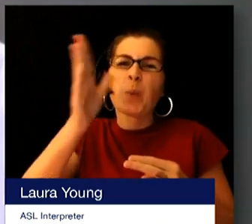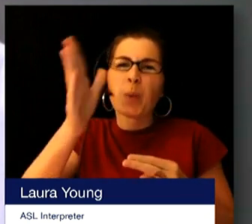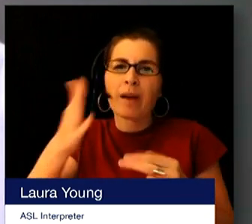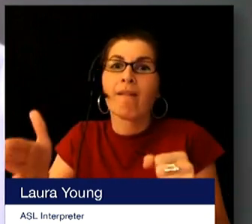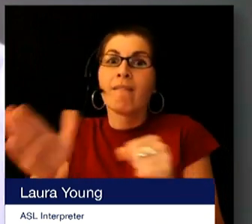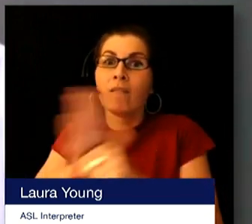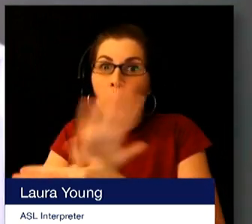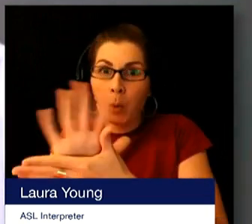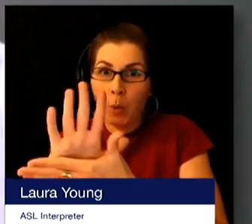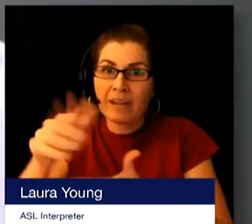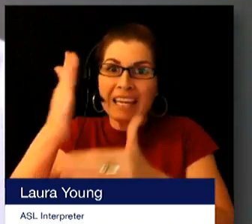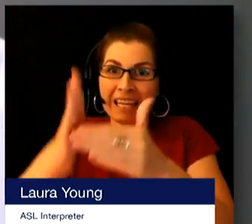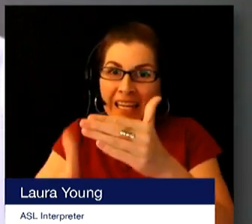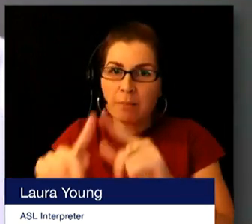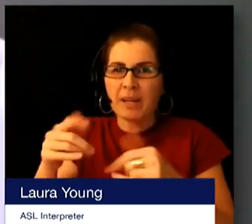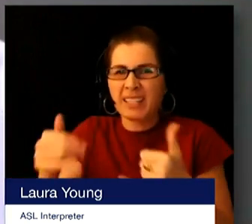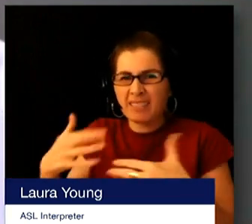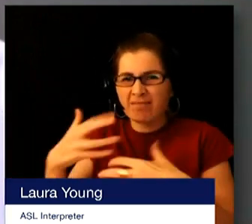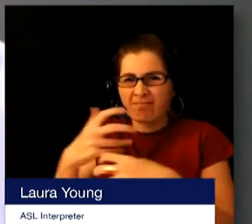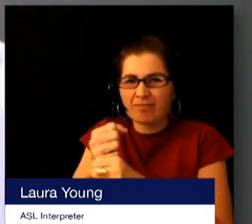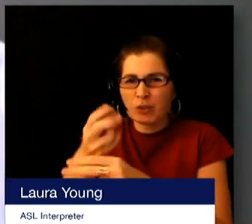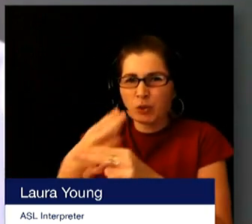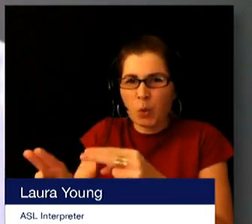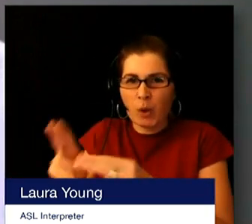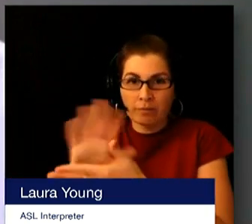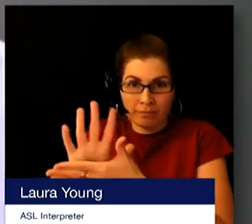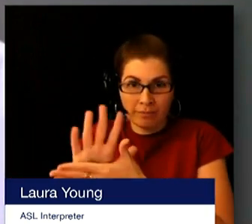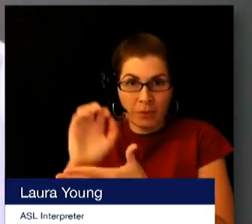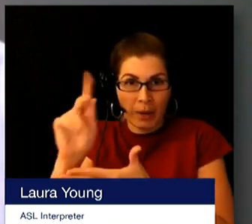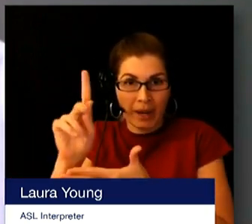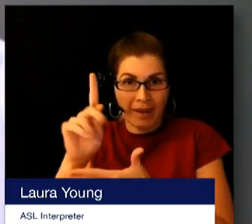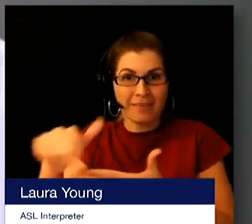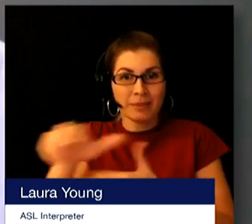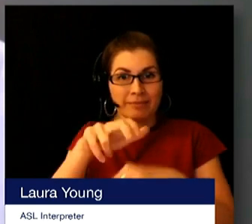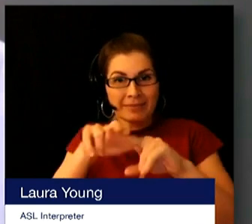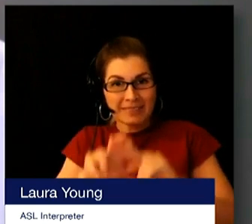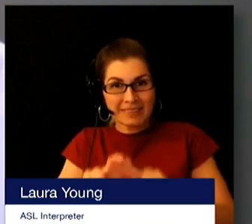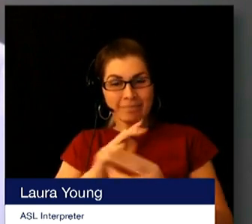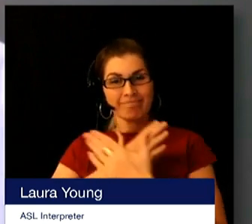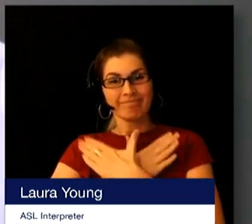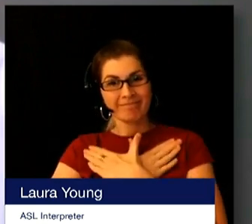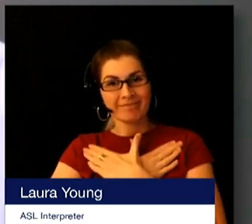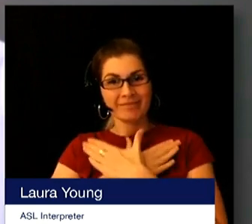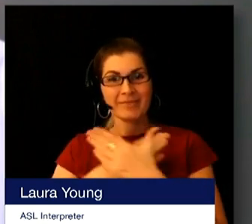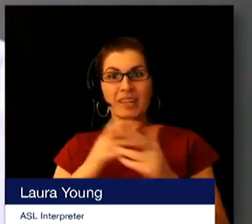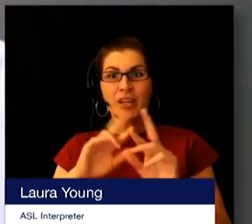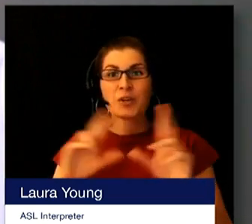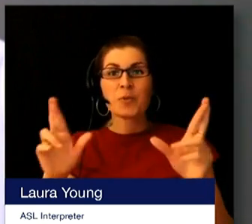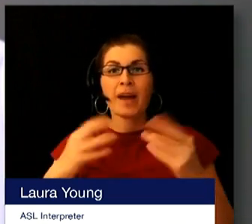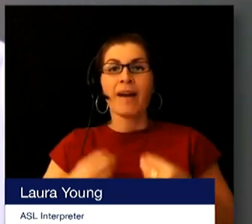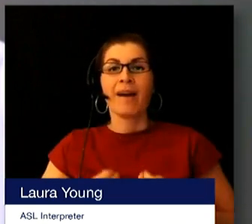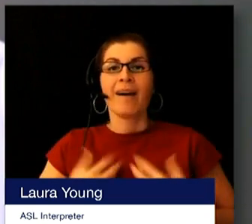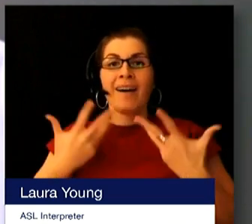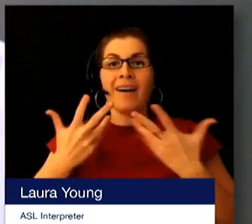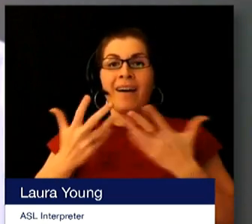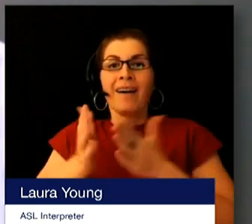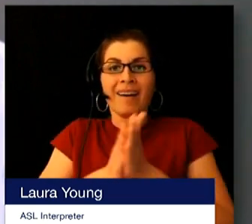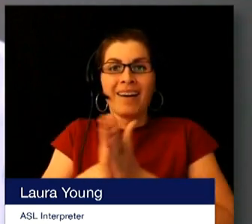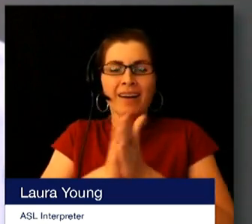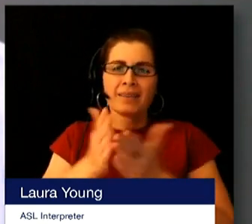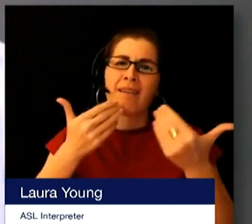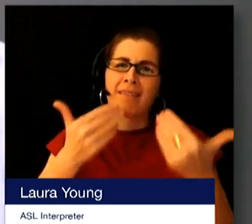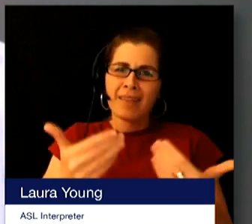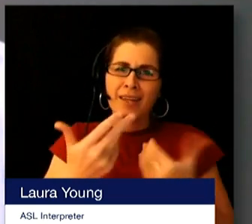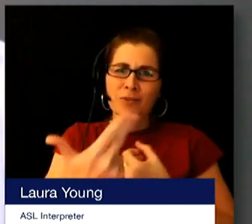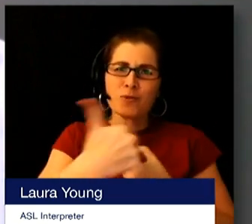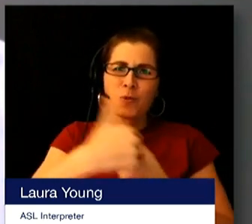end of tonight's town hall. So please sit back, relax, get ready to be inspired. And thank you so much for joining